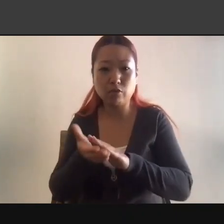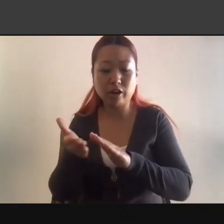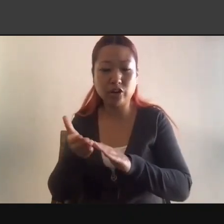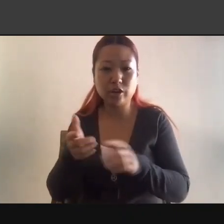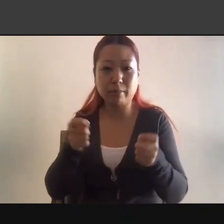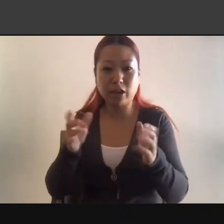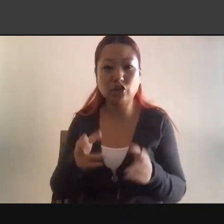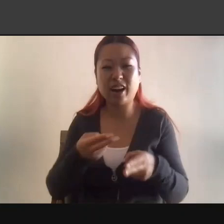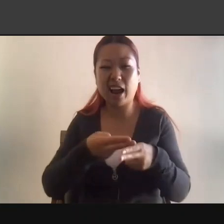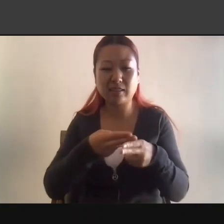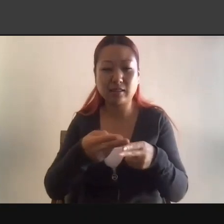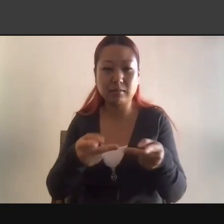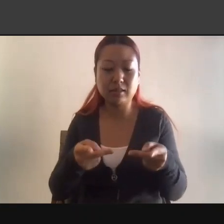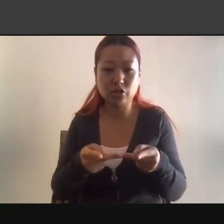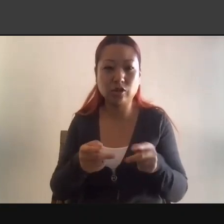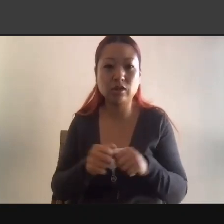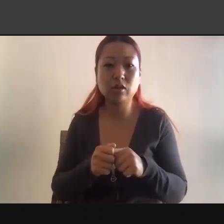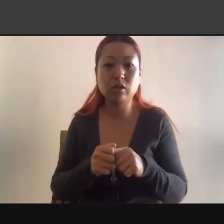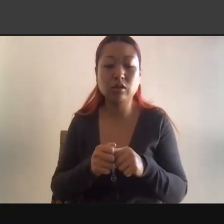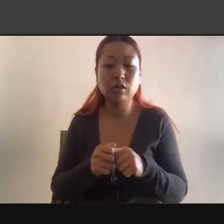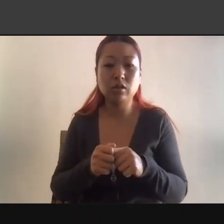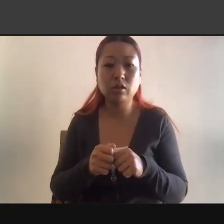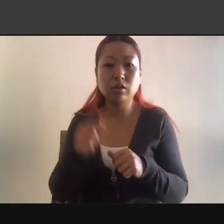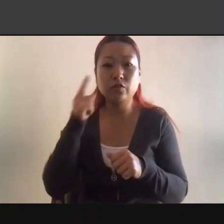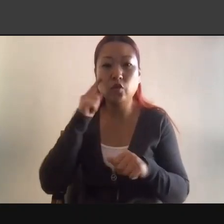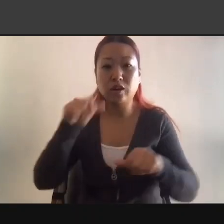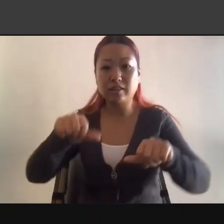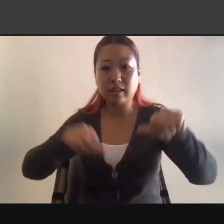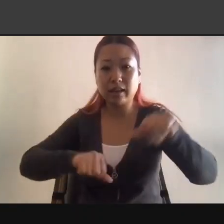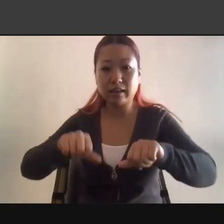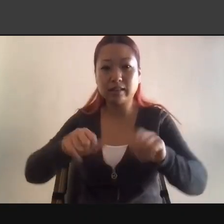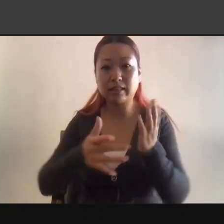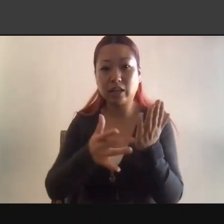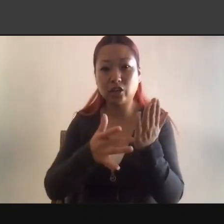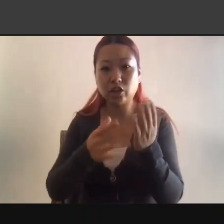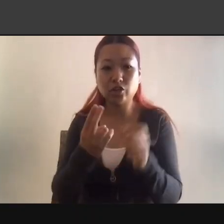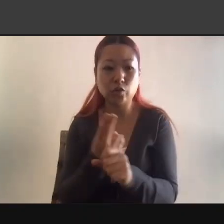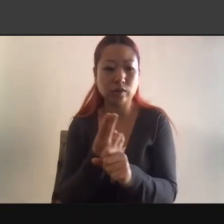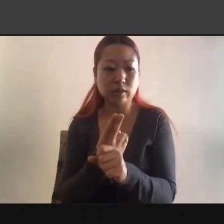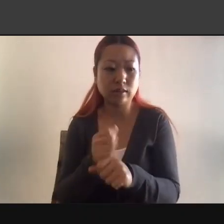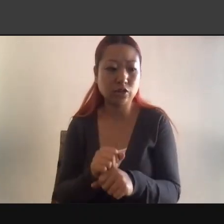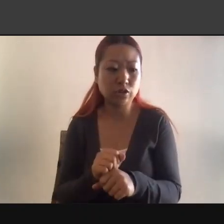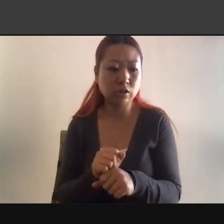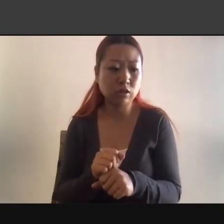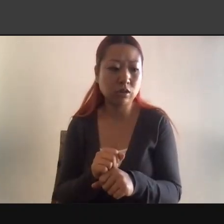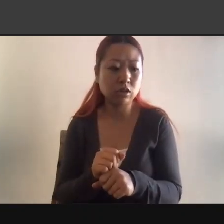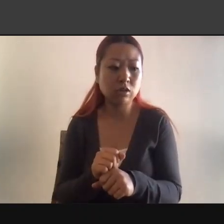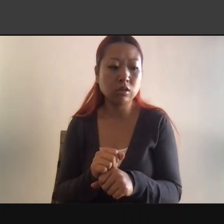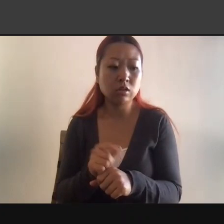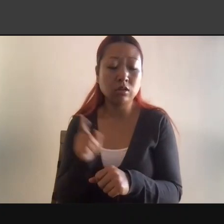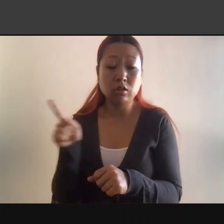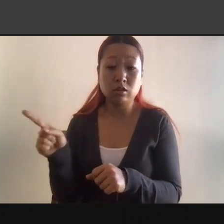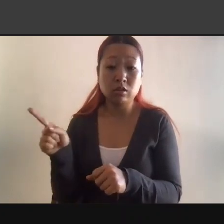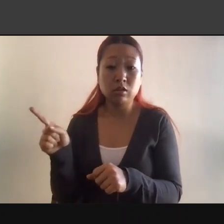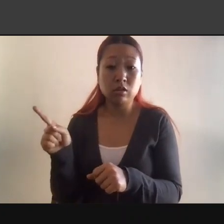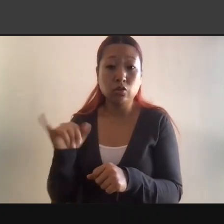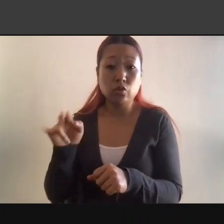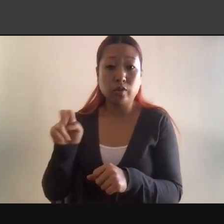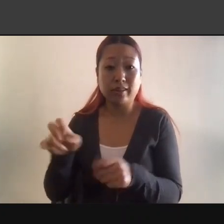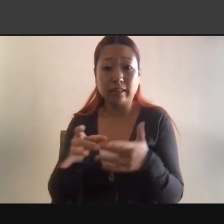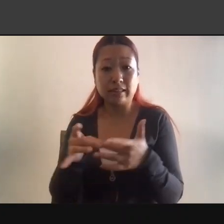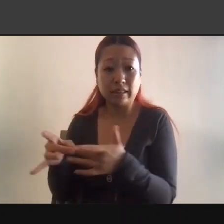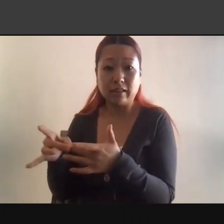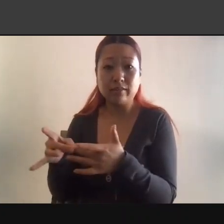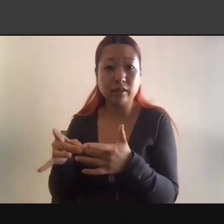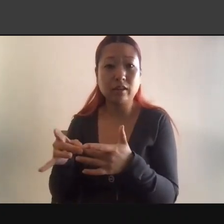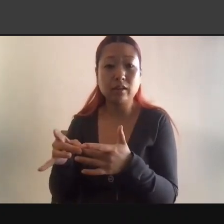position in science, technology, and utilization. And she's leading the planning for integration of